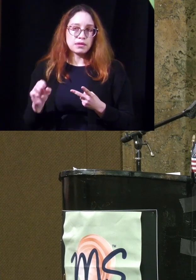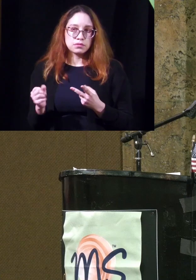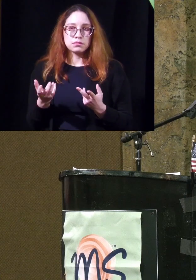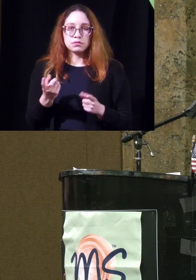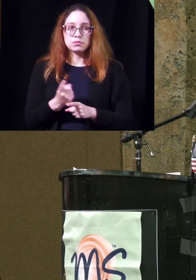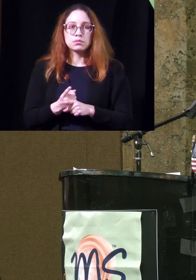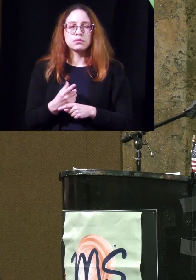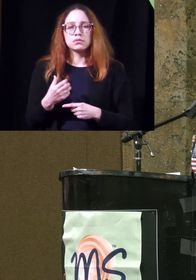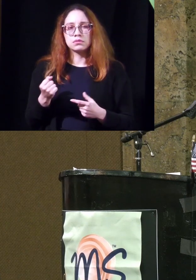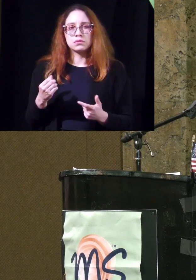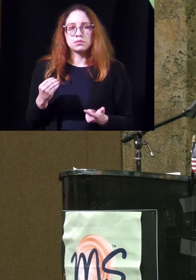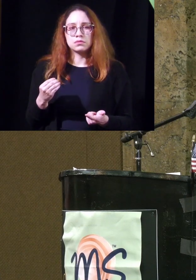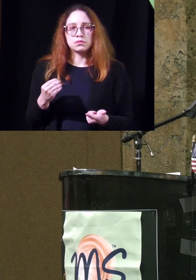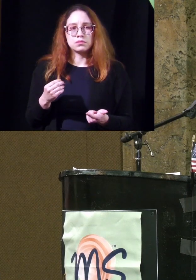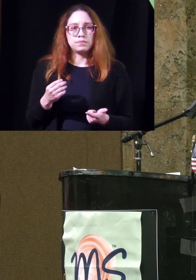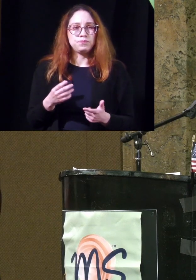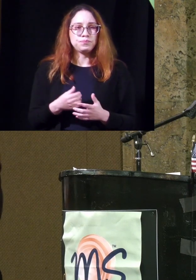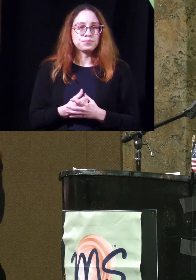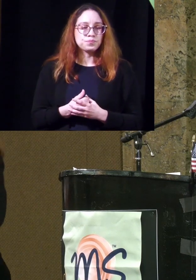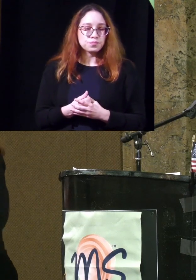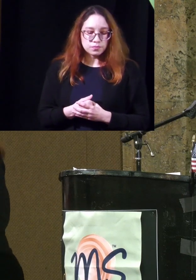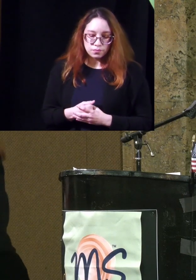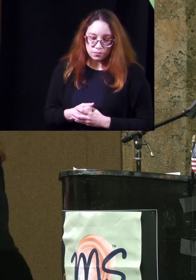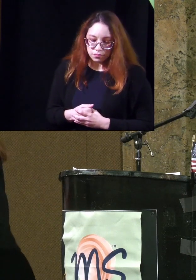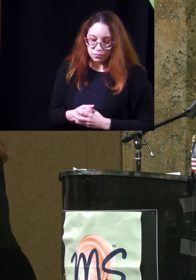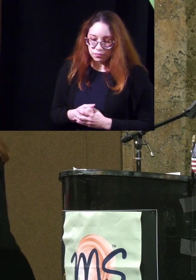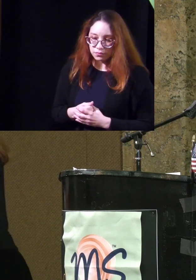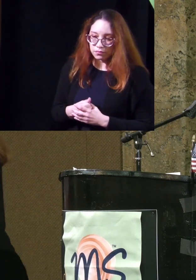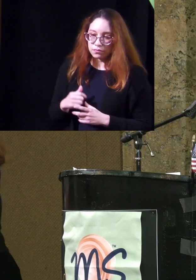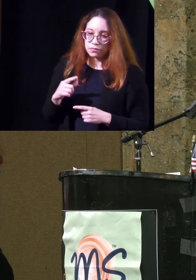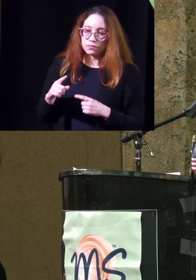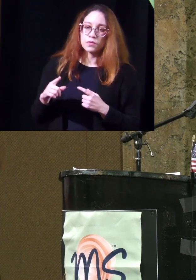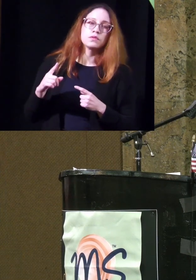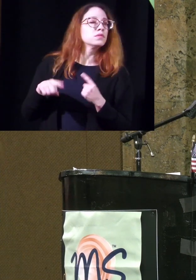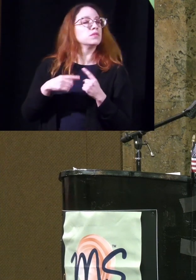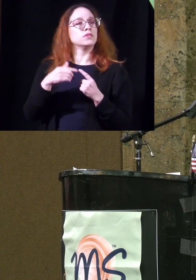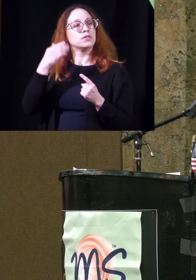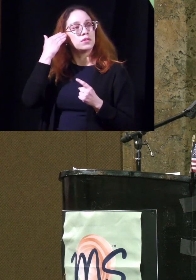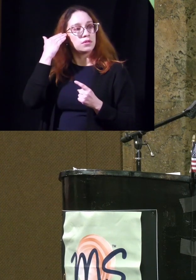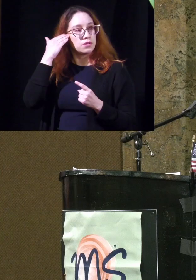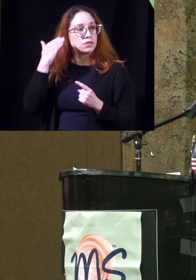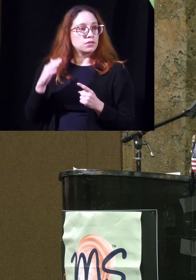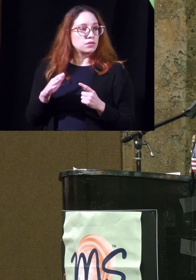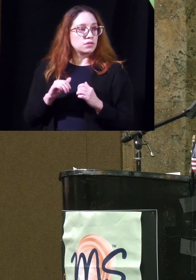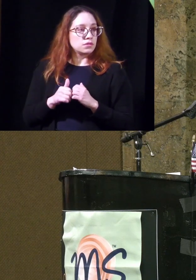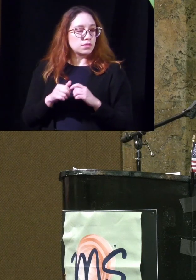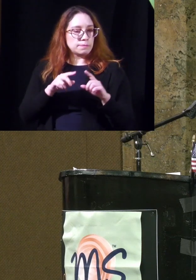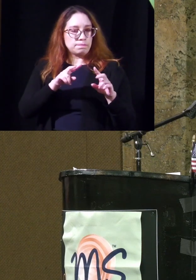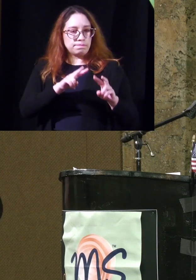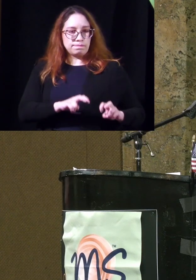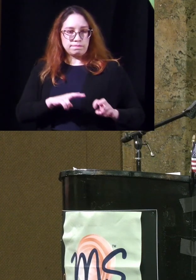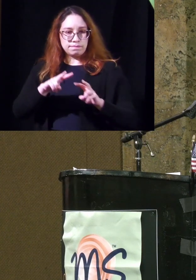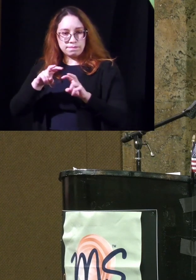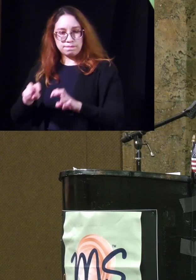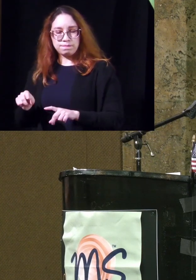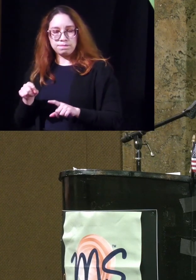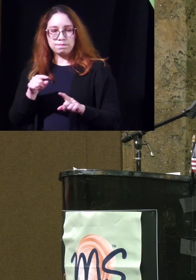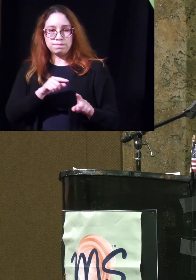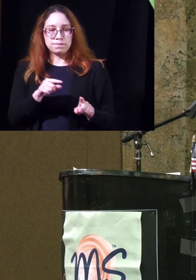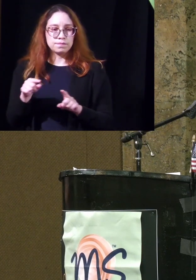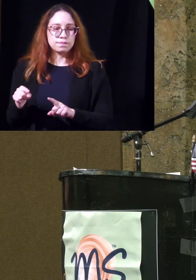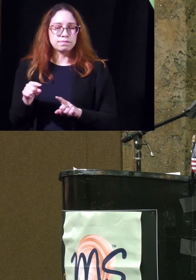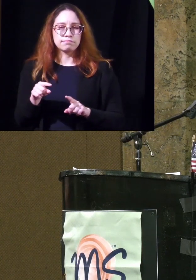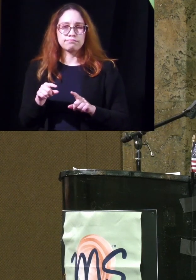right? So when we know that how to differentiate that